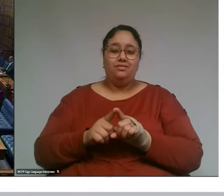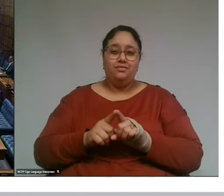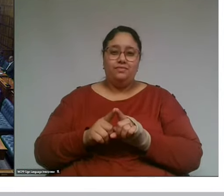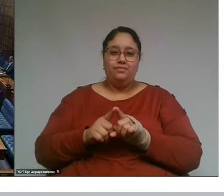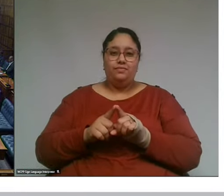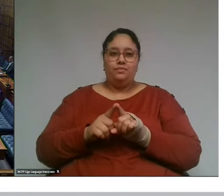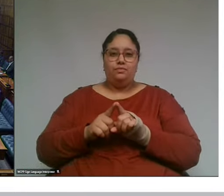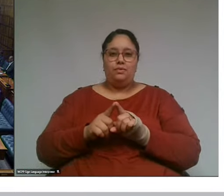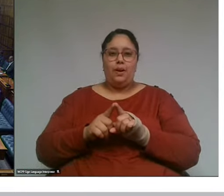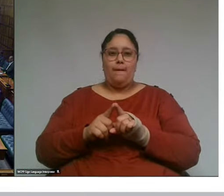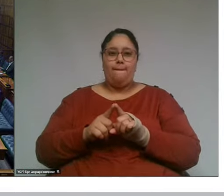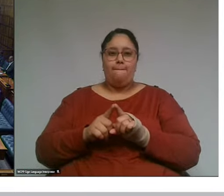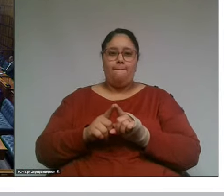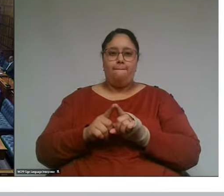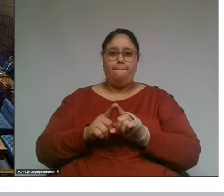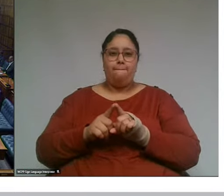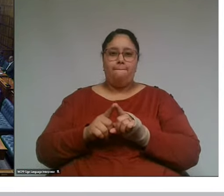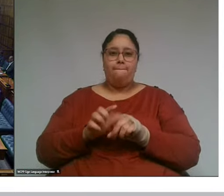um